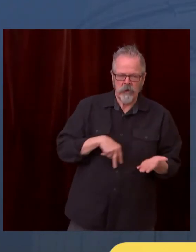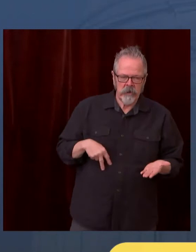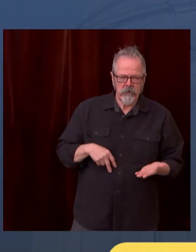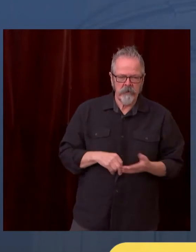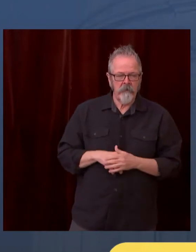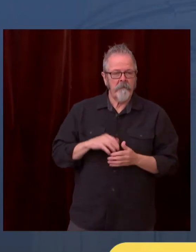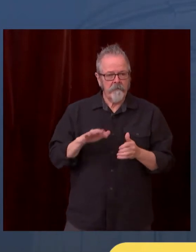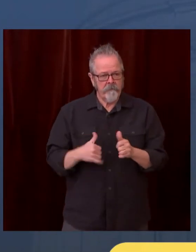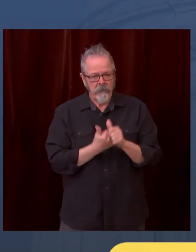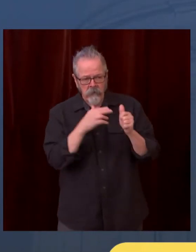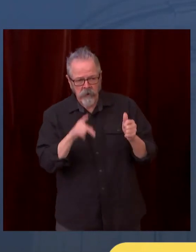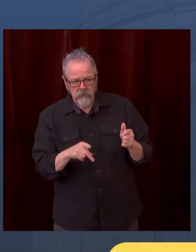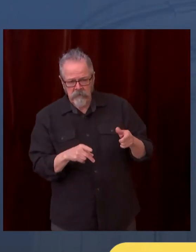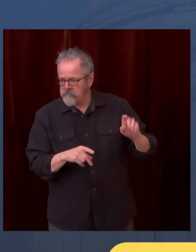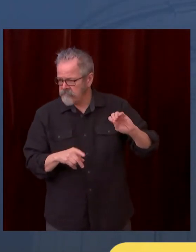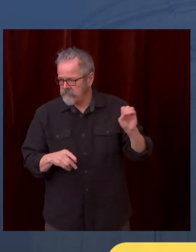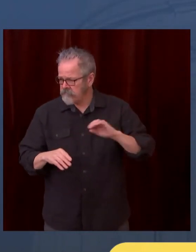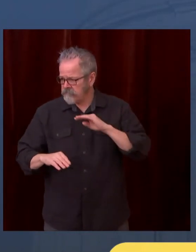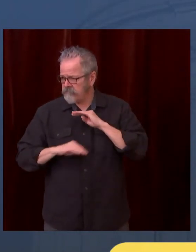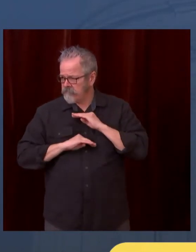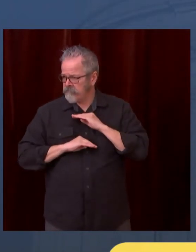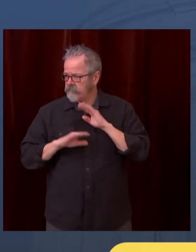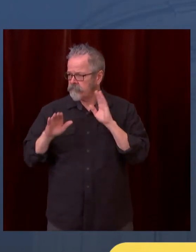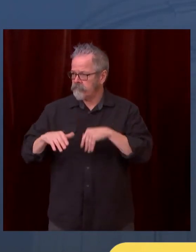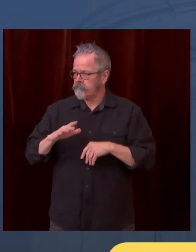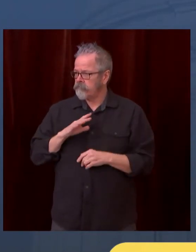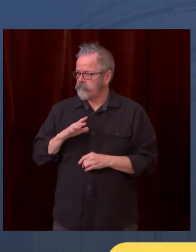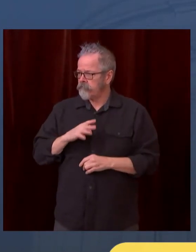I think I'm good. Thank you.